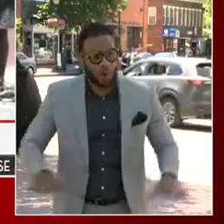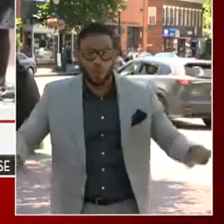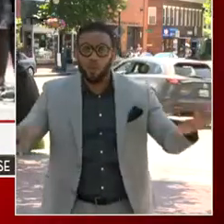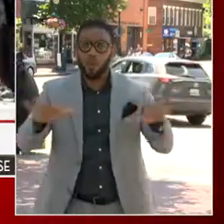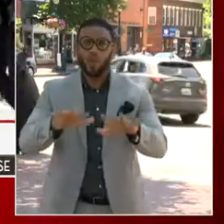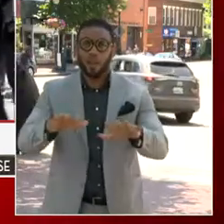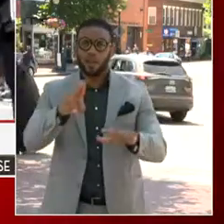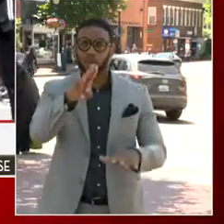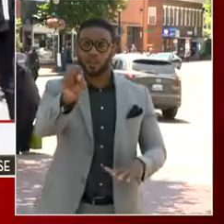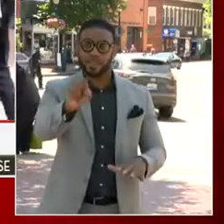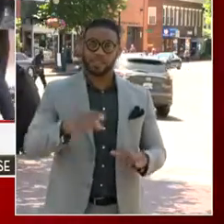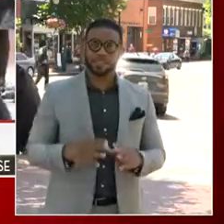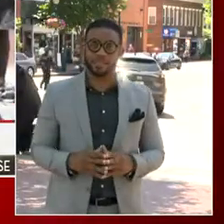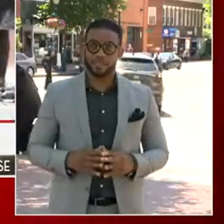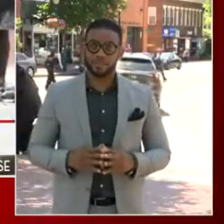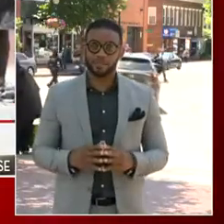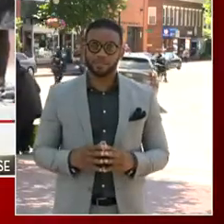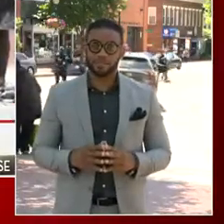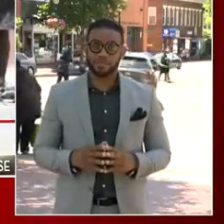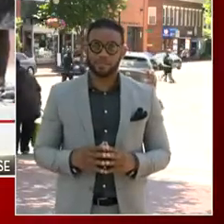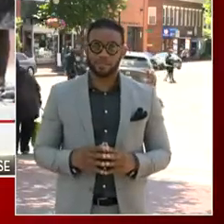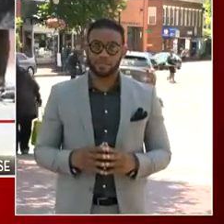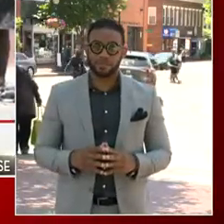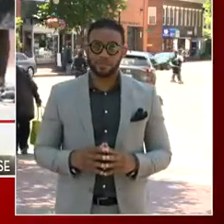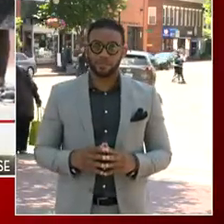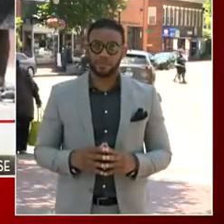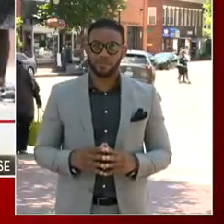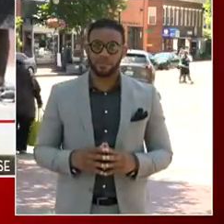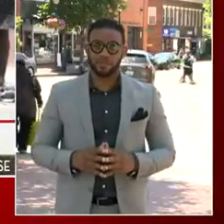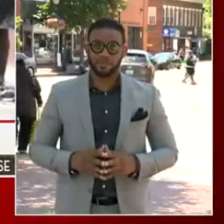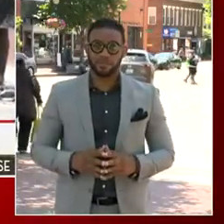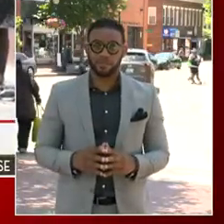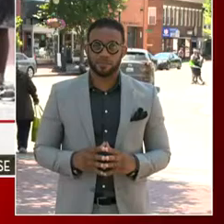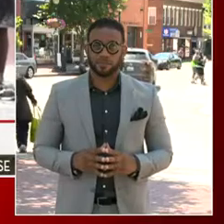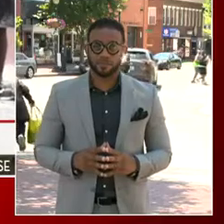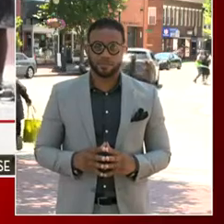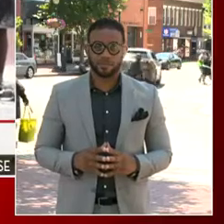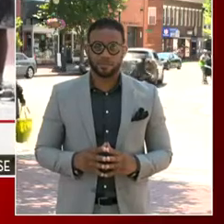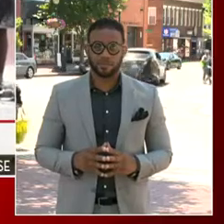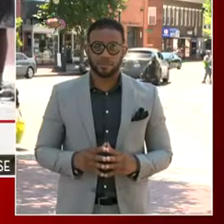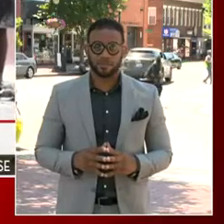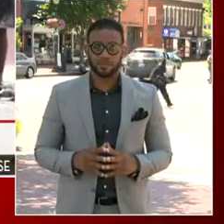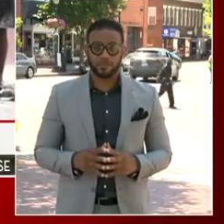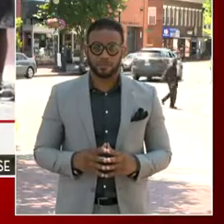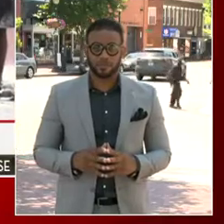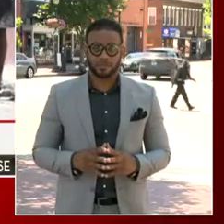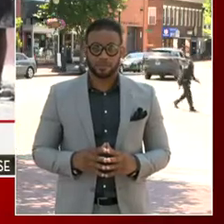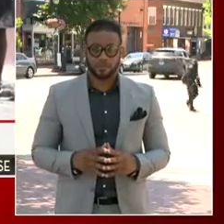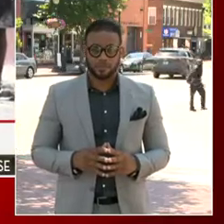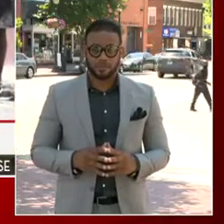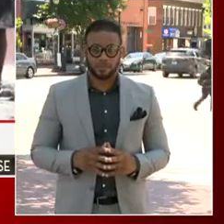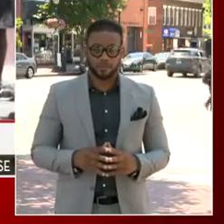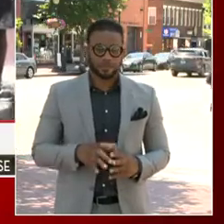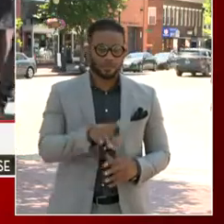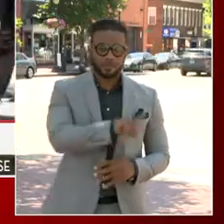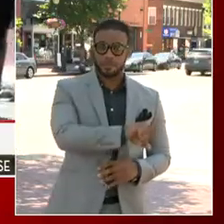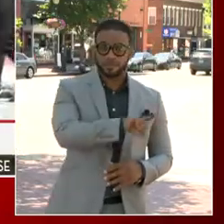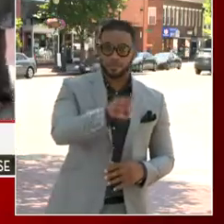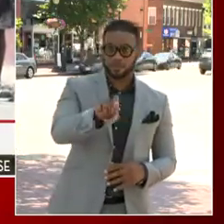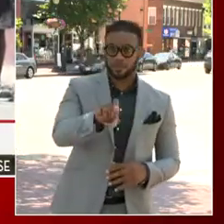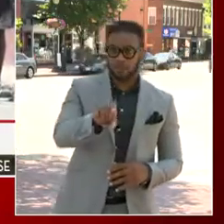around the United States of America. Does the passage of this holiday surprise you at all? I mean, did it come from out